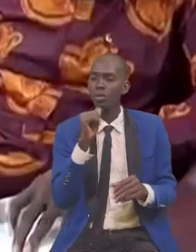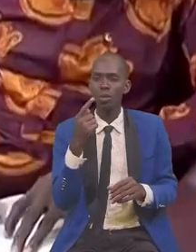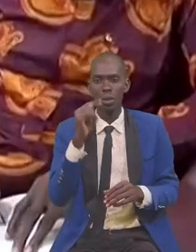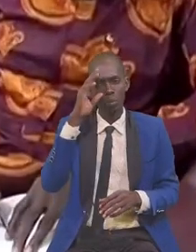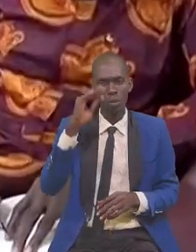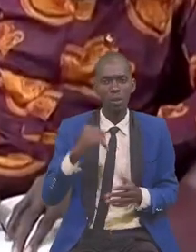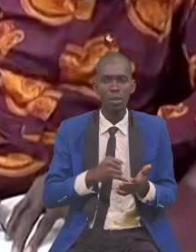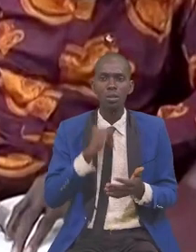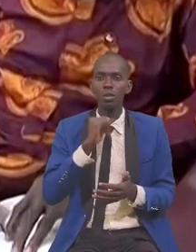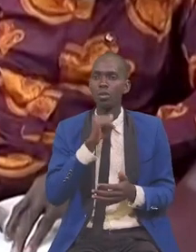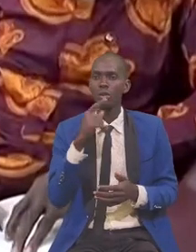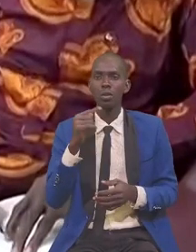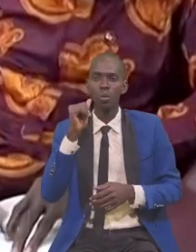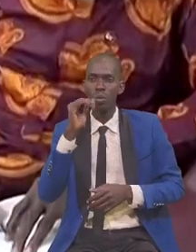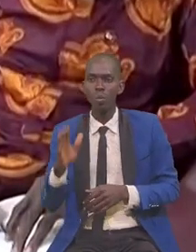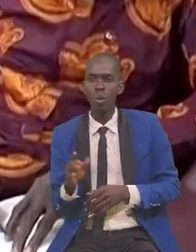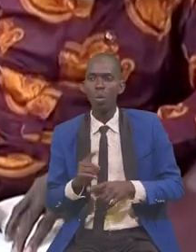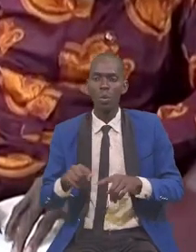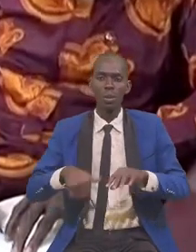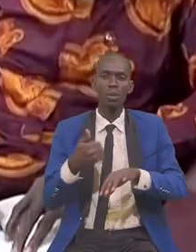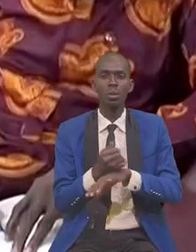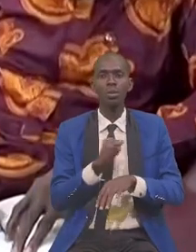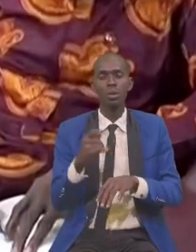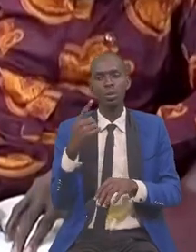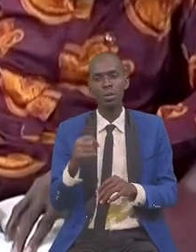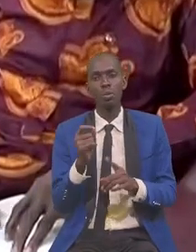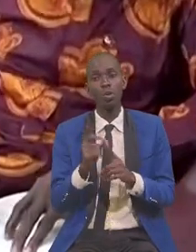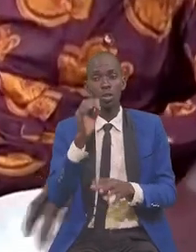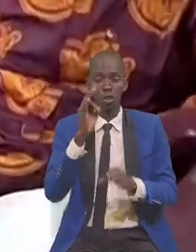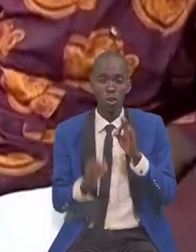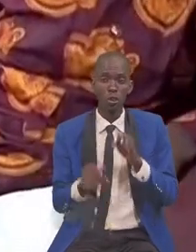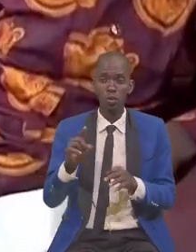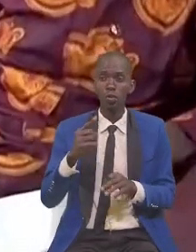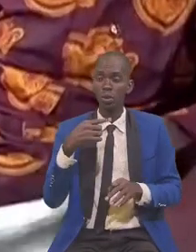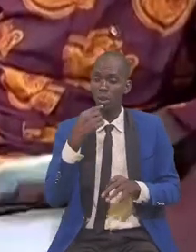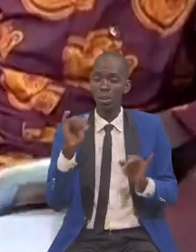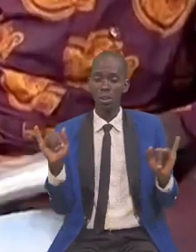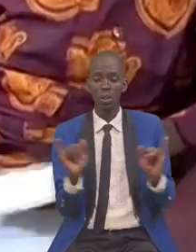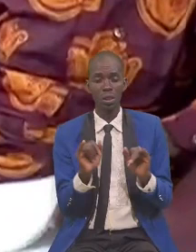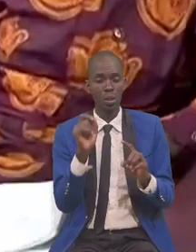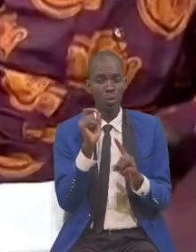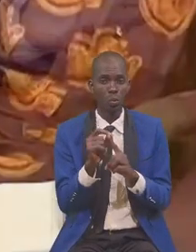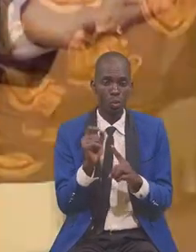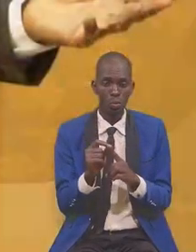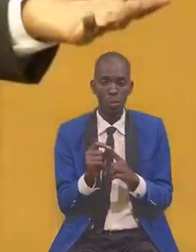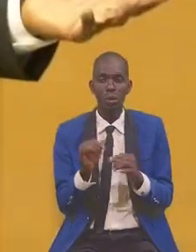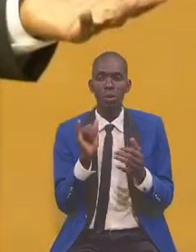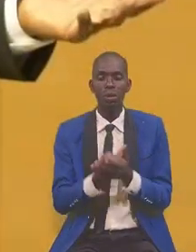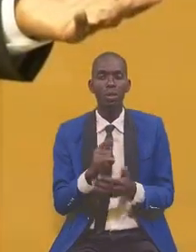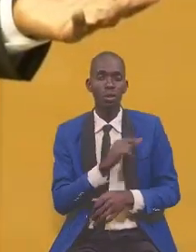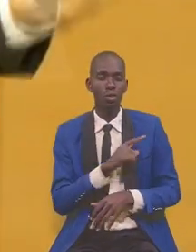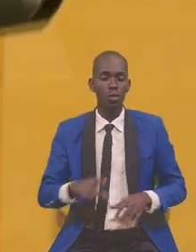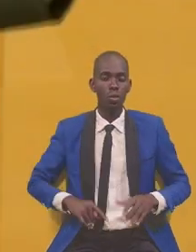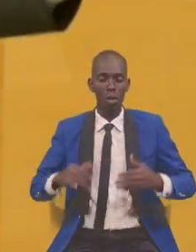woman. Confirming the word. If you say the same word that the Lord had